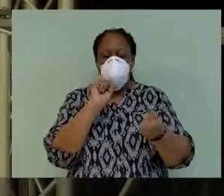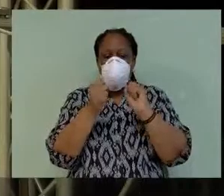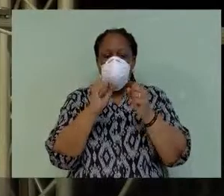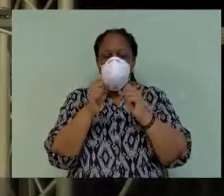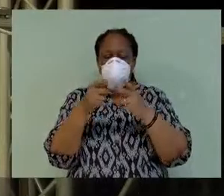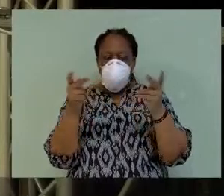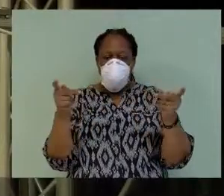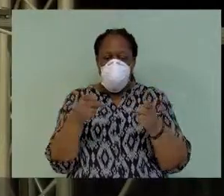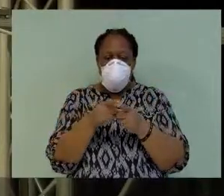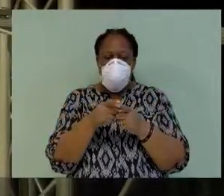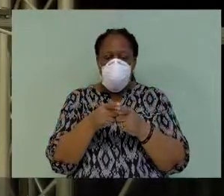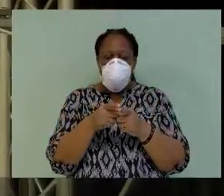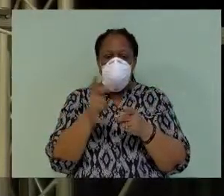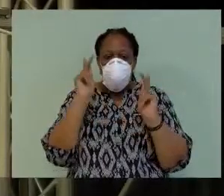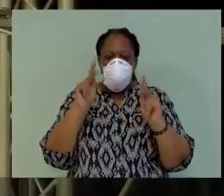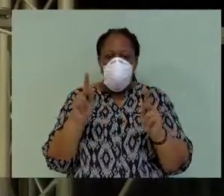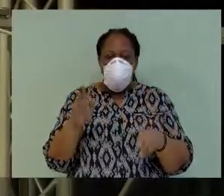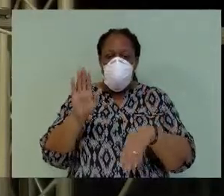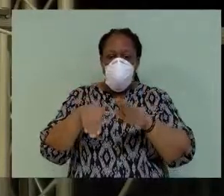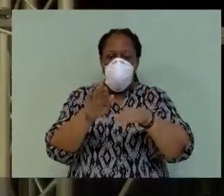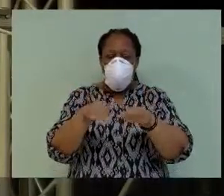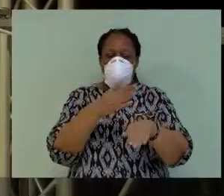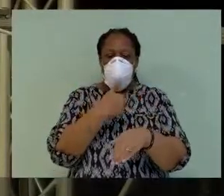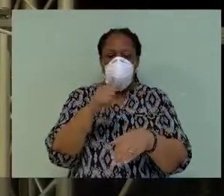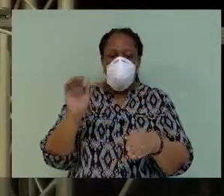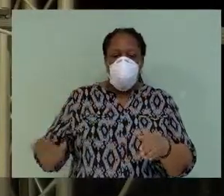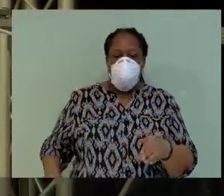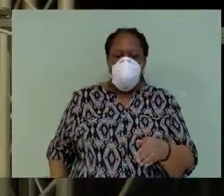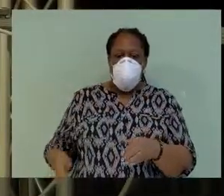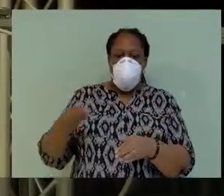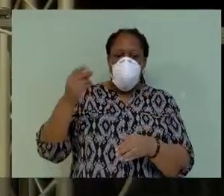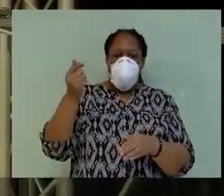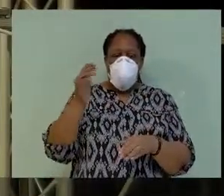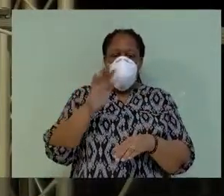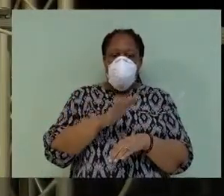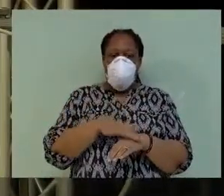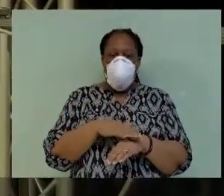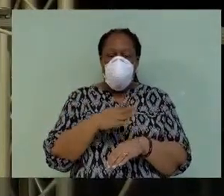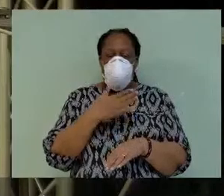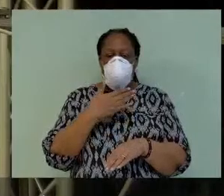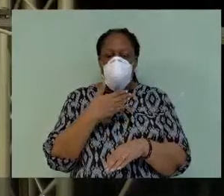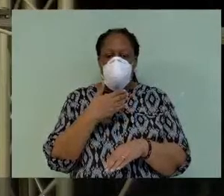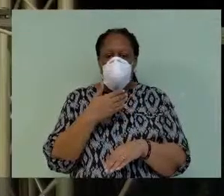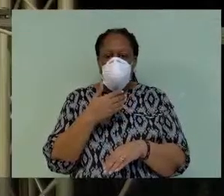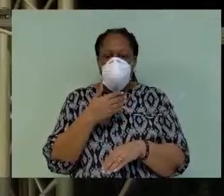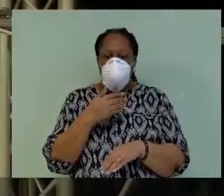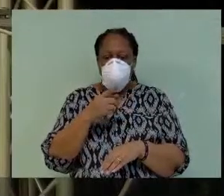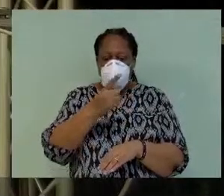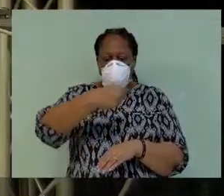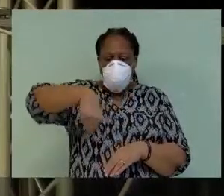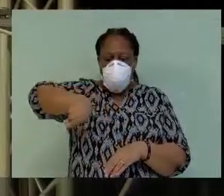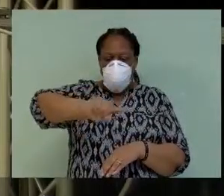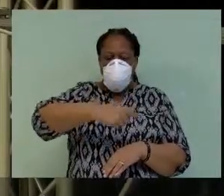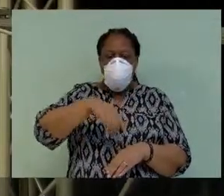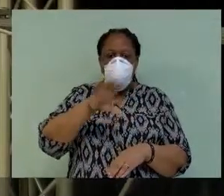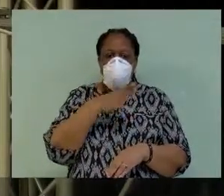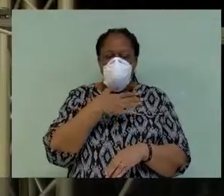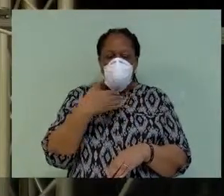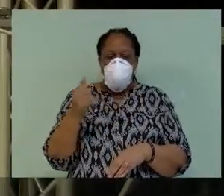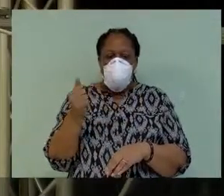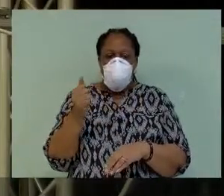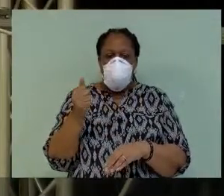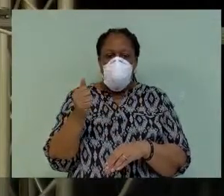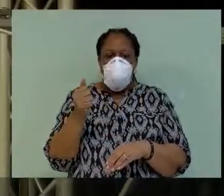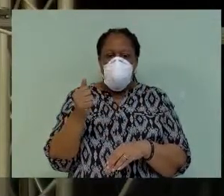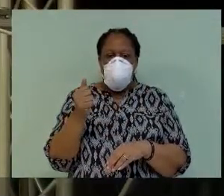facilities. Just prior to the lockdown, the ministry would have informed you, the public, through media